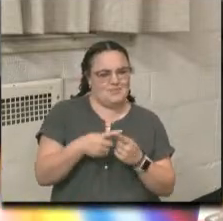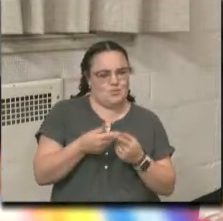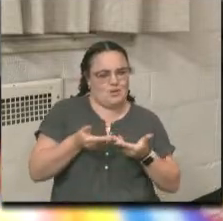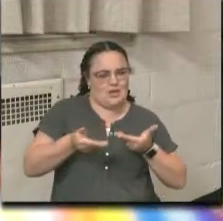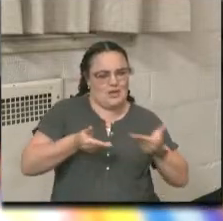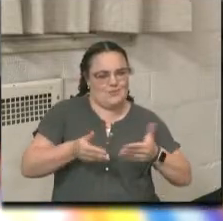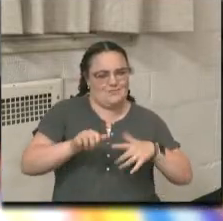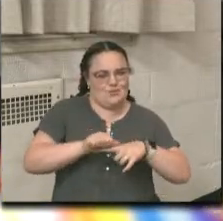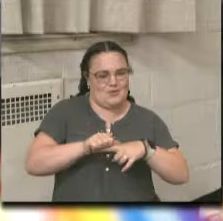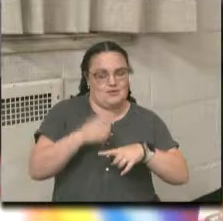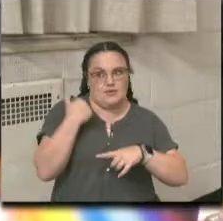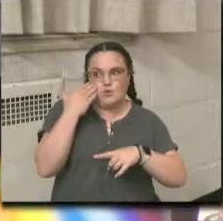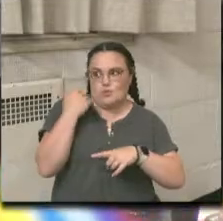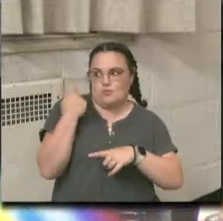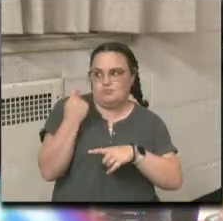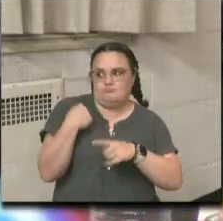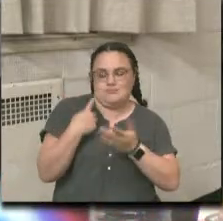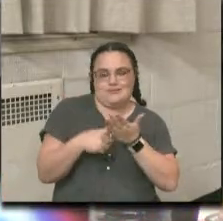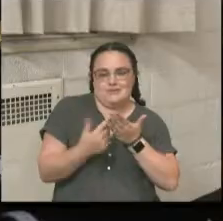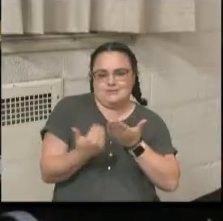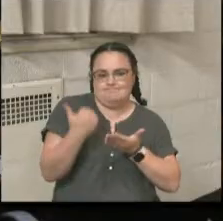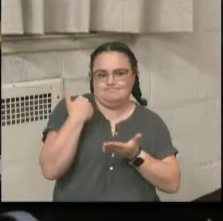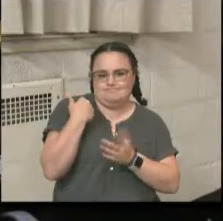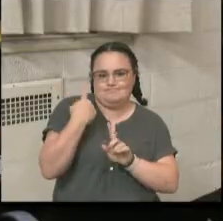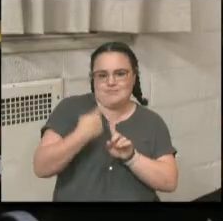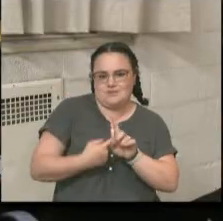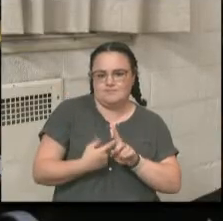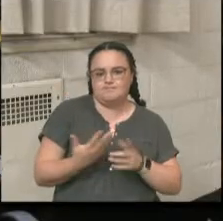been discussing for the past month. So thank you to you and your committee.